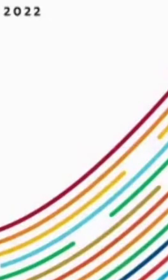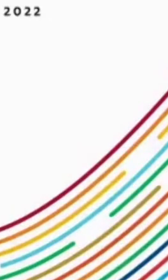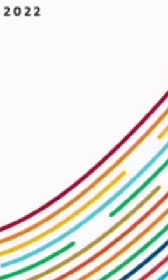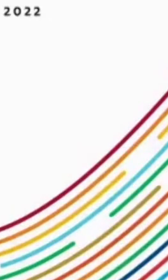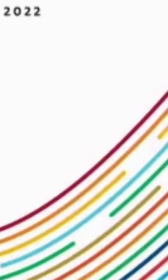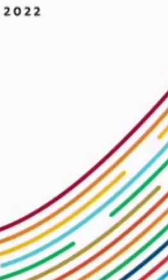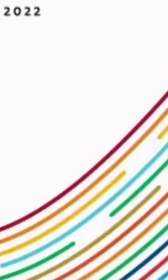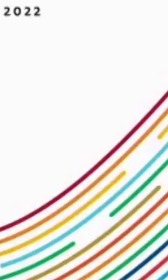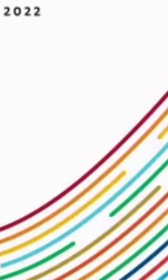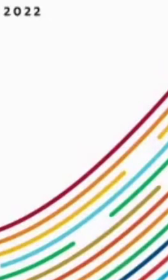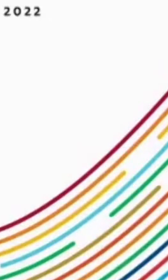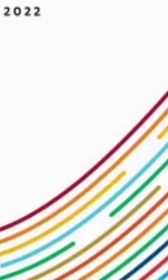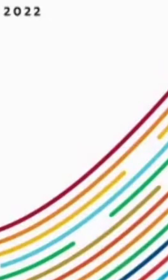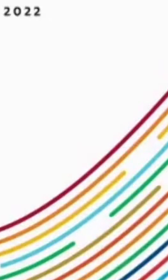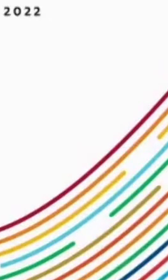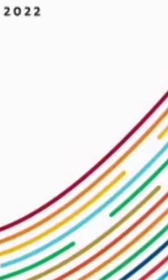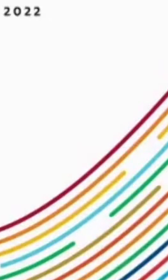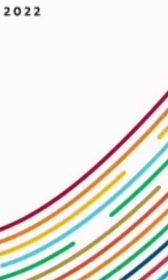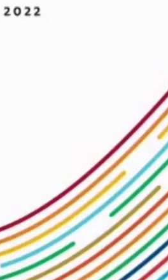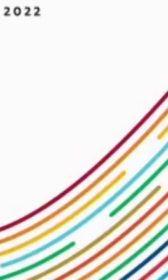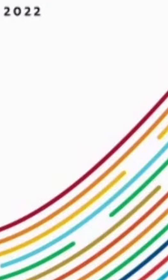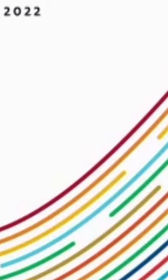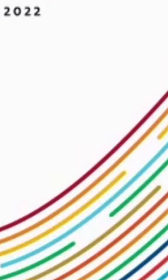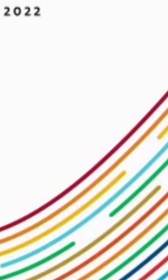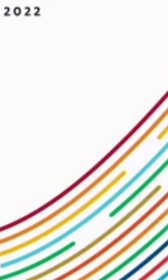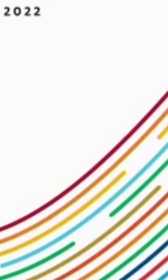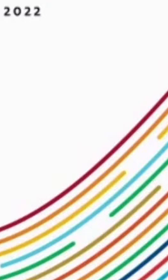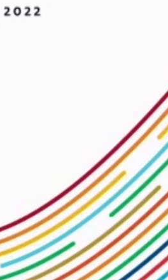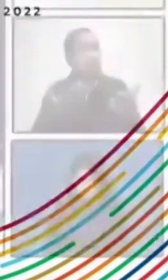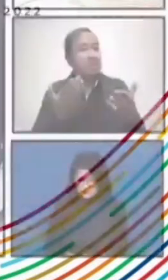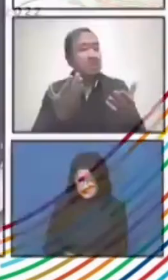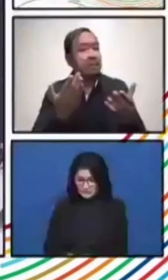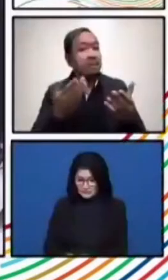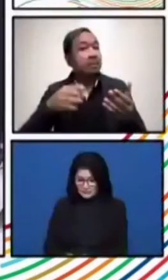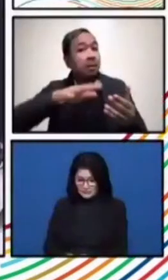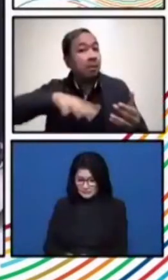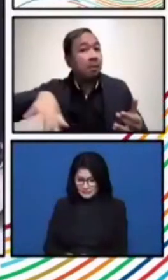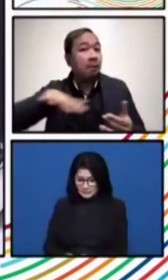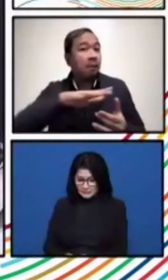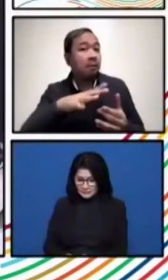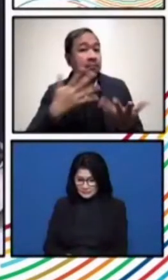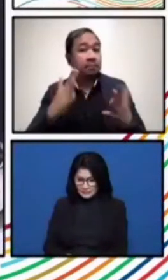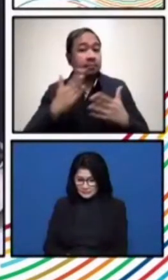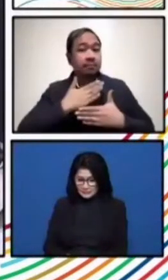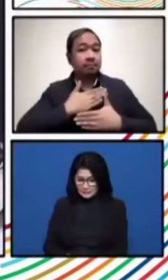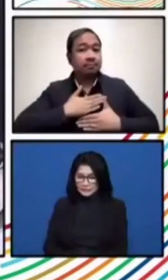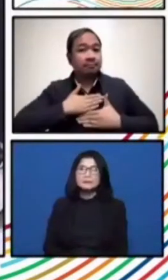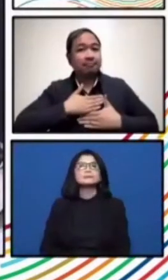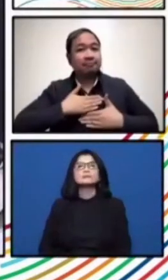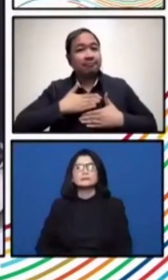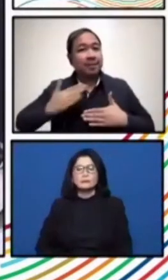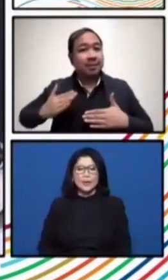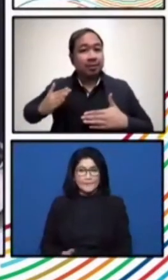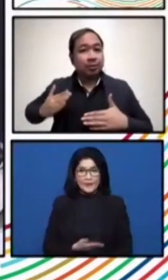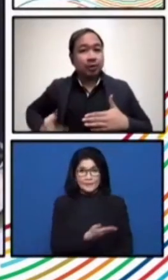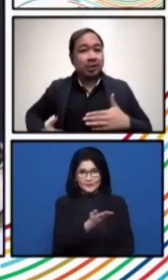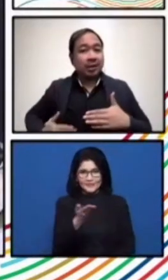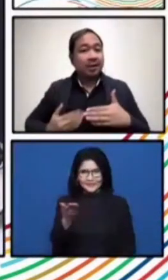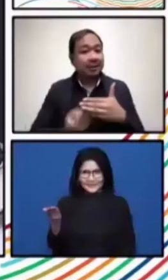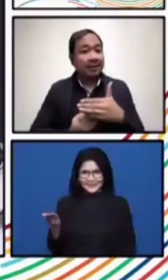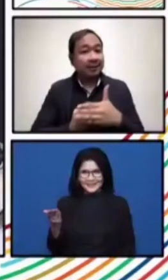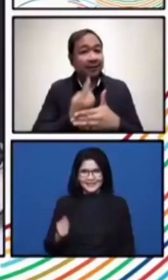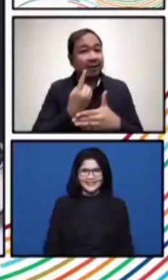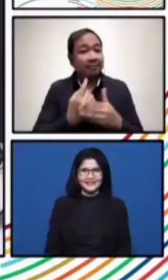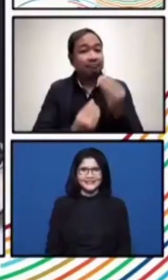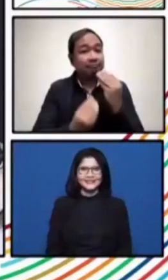excellencies distinguished delegates I trust everyone has enjoyed the side events and have been refreshed over the lunch